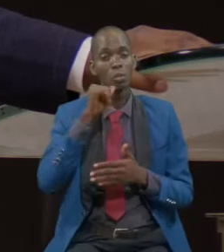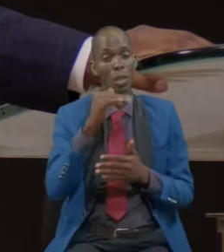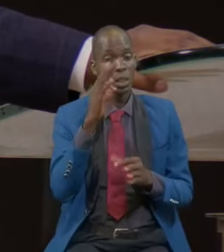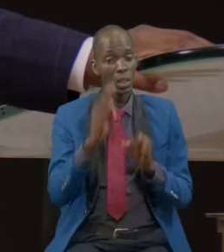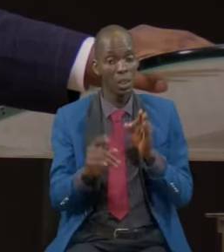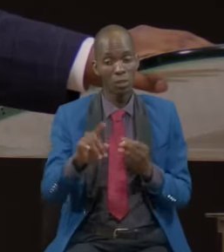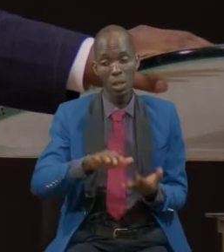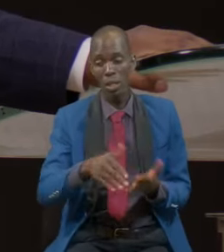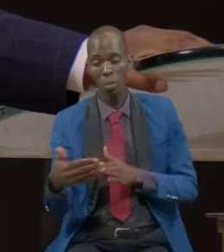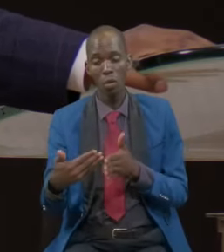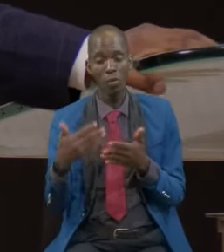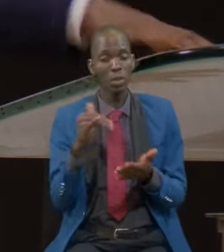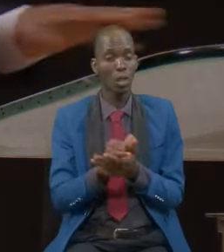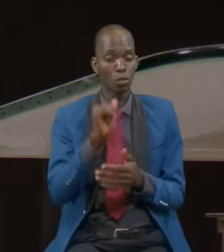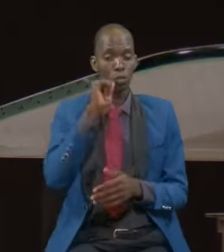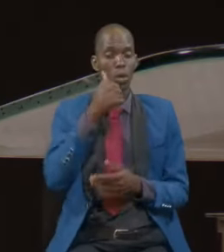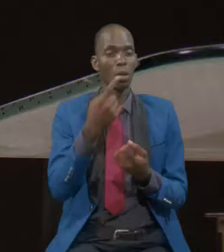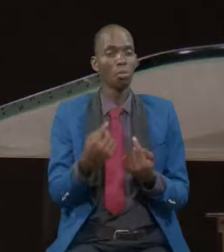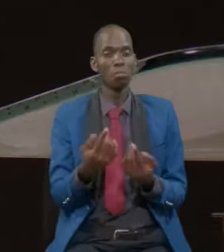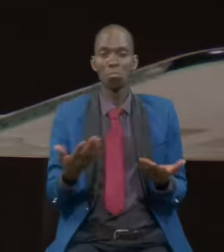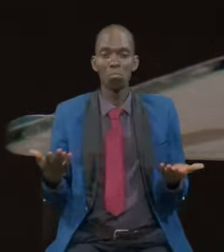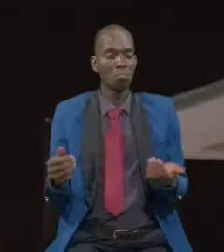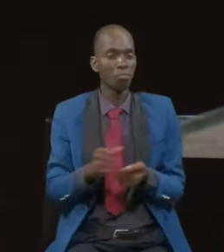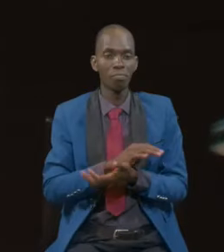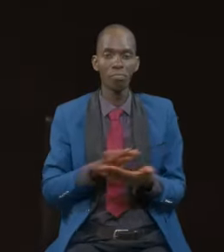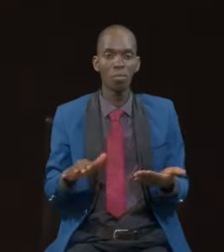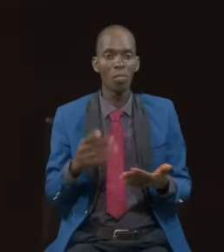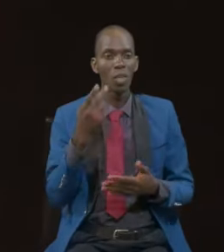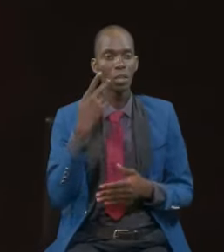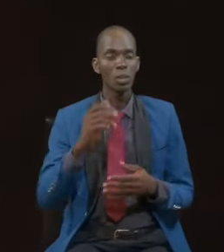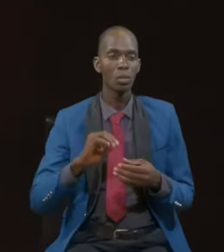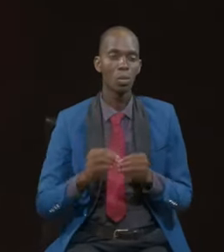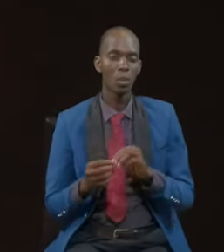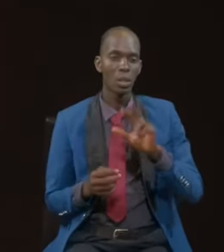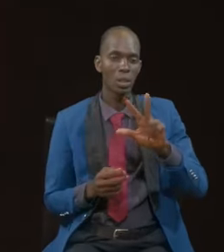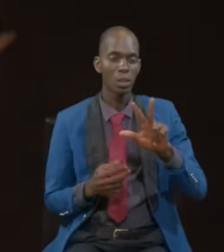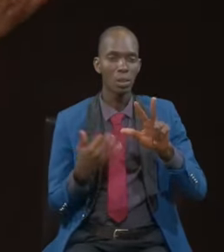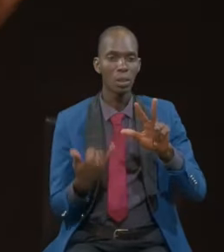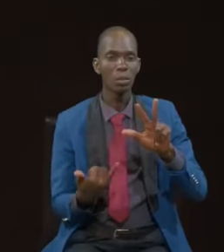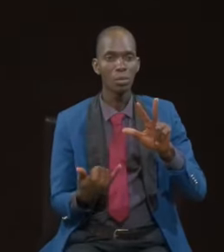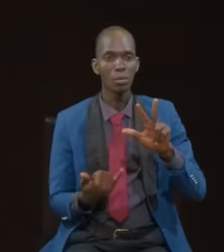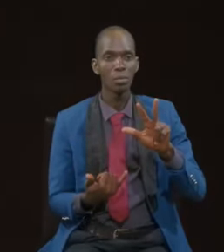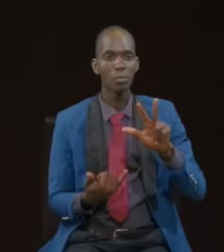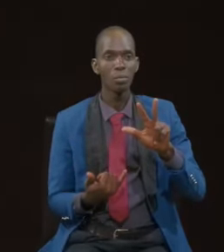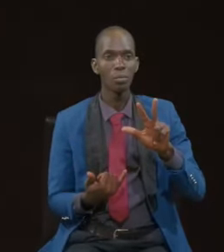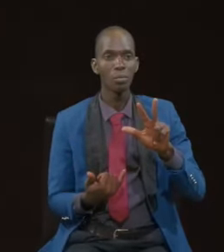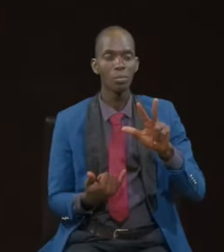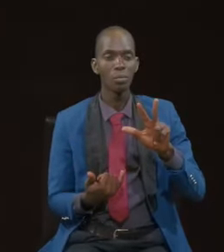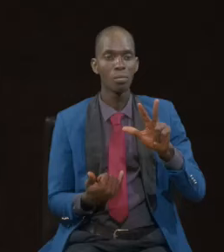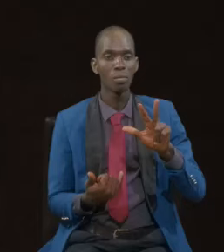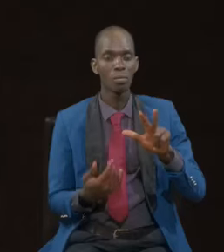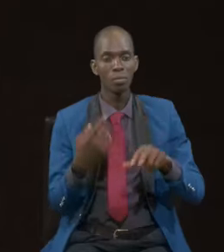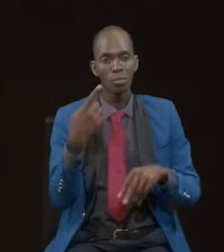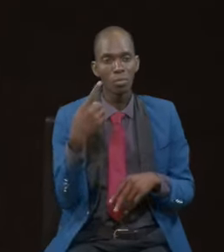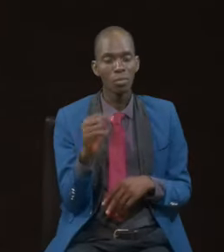tomorrow comes, they perish. We're looking at number three here. Number three, we're looking at the